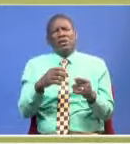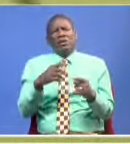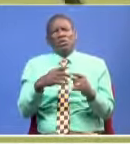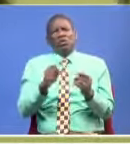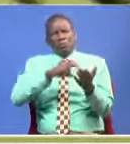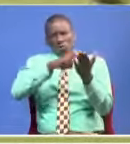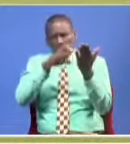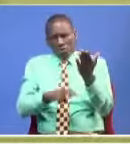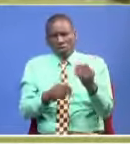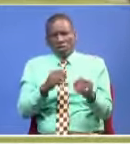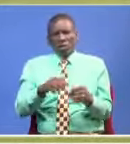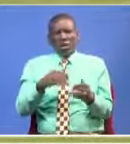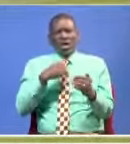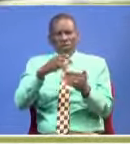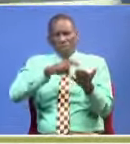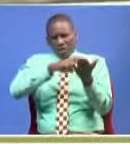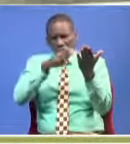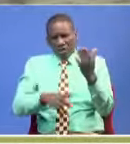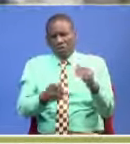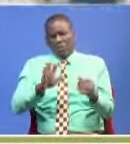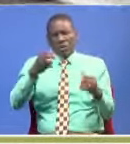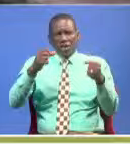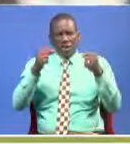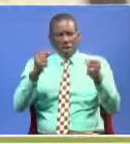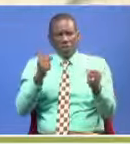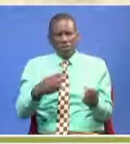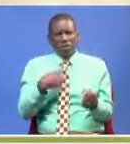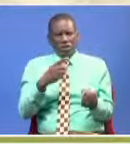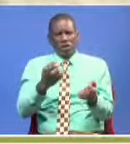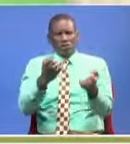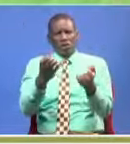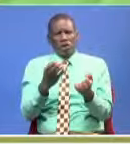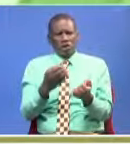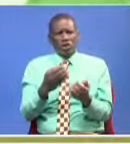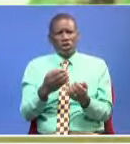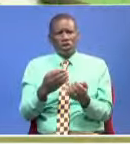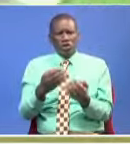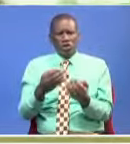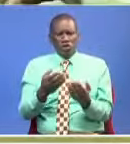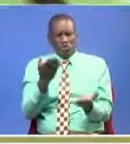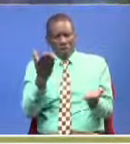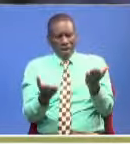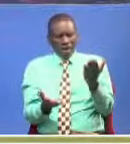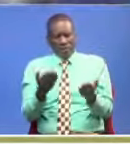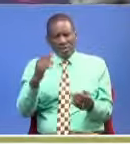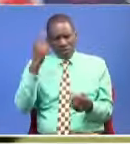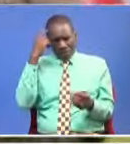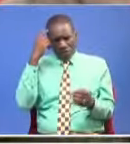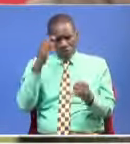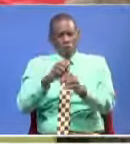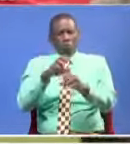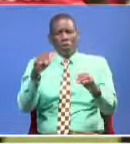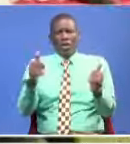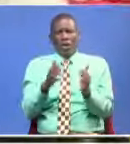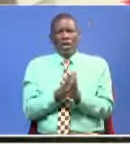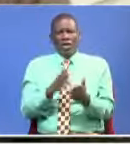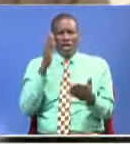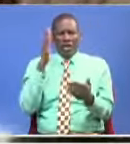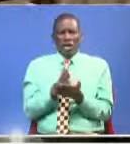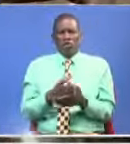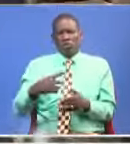from the Kenya Cup. We said we need to like bring ourselves mentally up and actually go with this, so